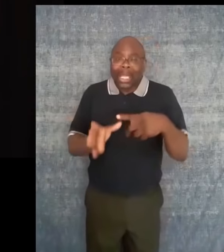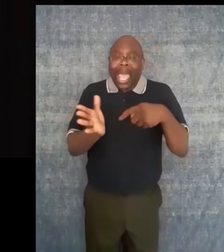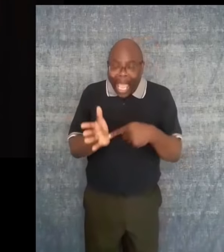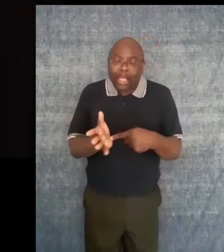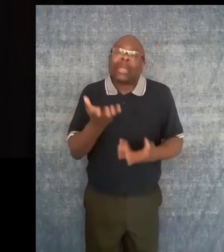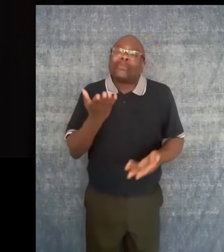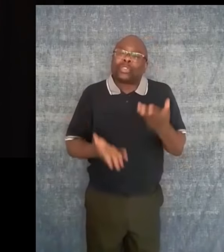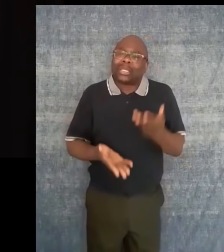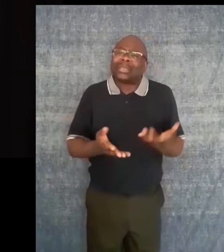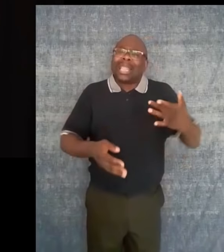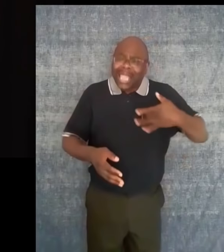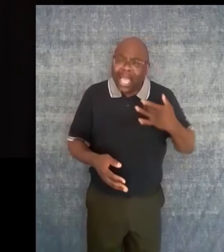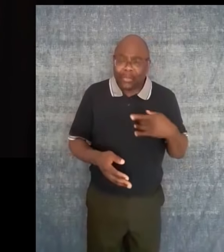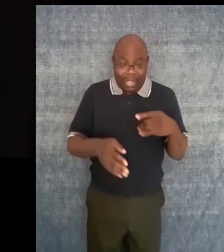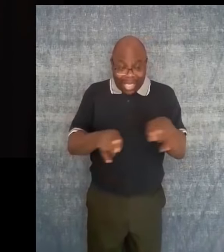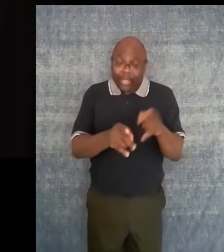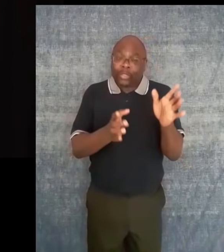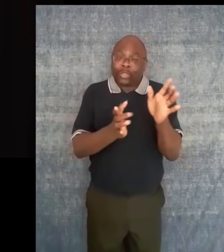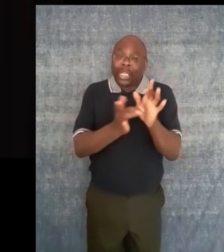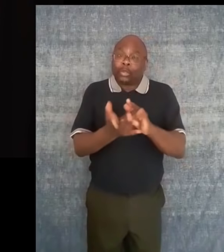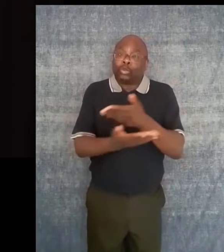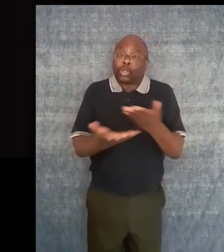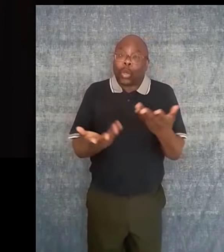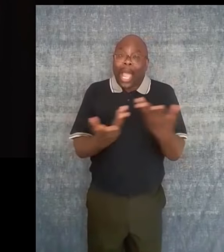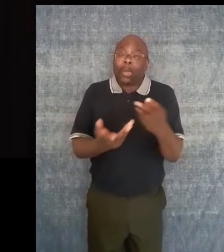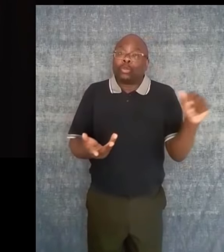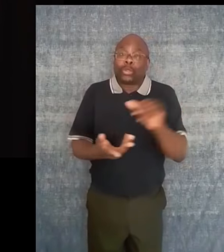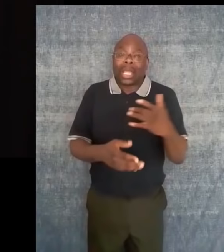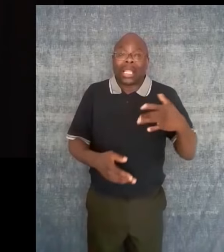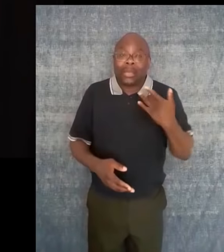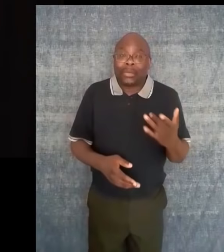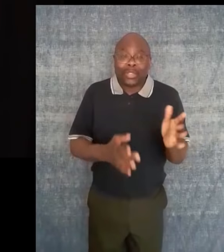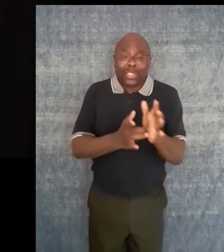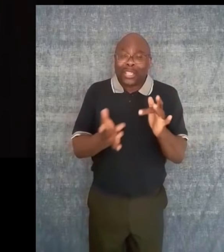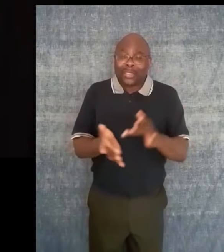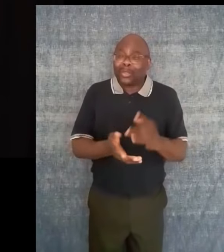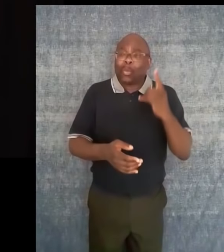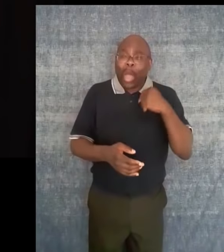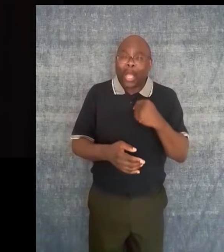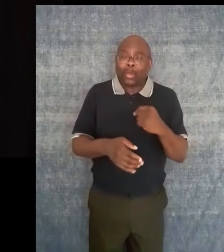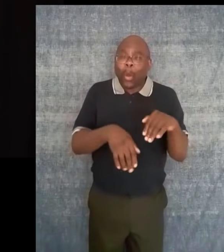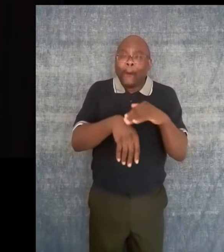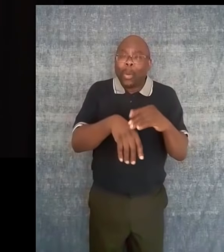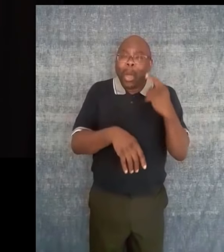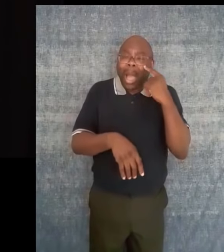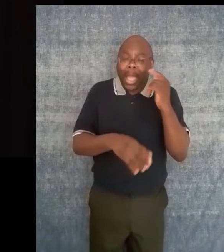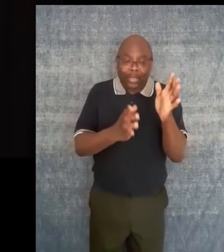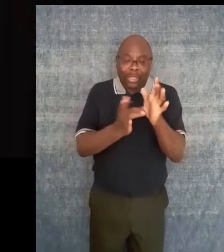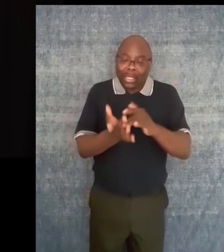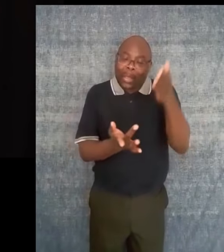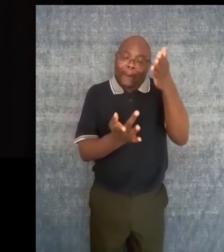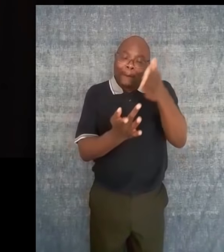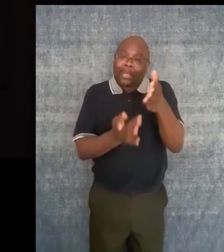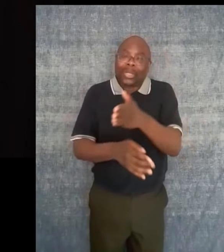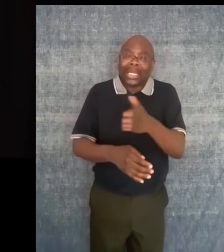for justice. Let's live as Jesus has shown us to live, who, by the way, wasn't white or blue-eyed. He was Middle Eastern